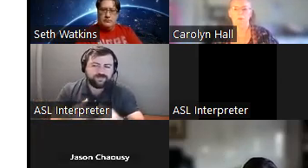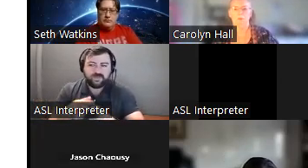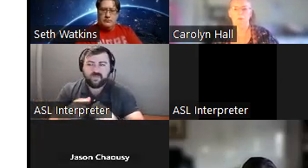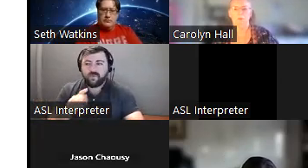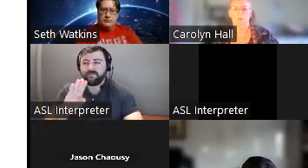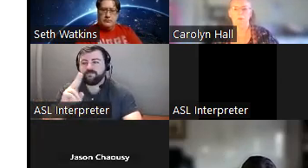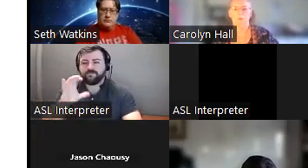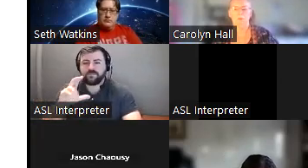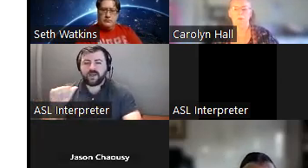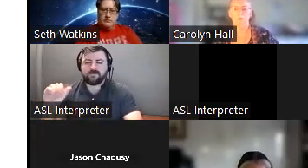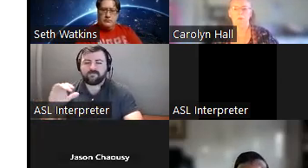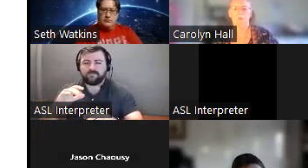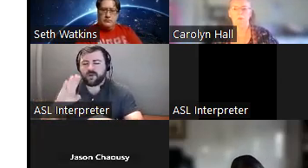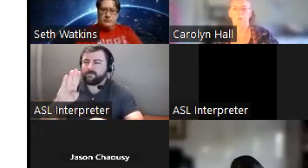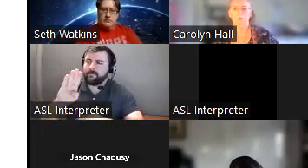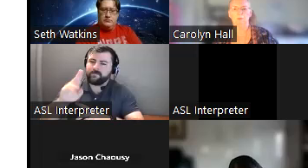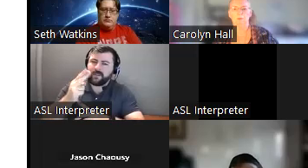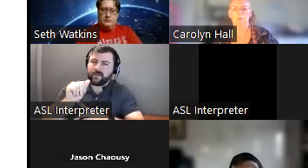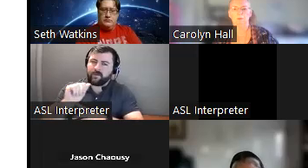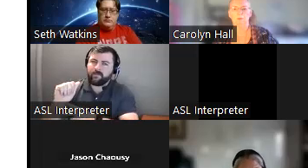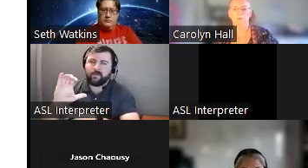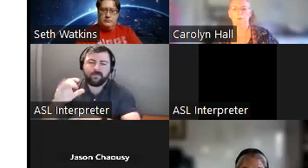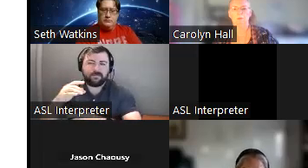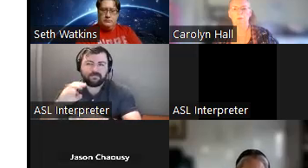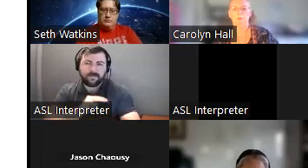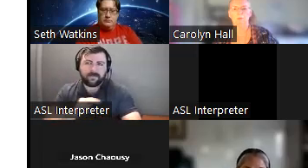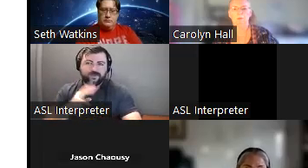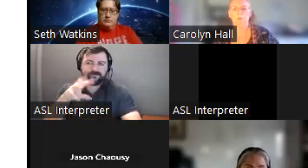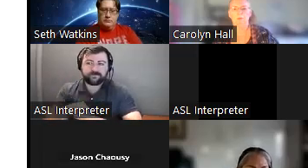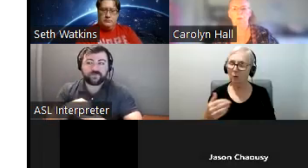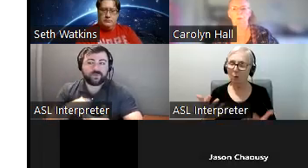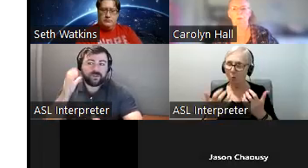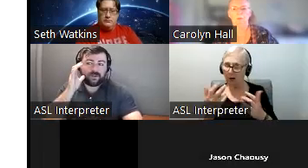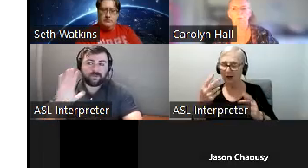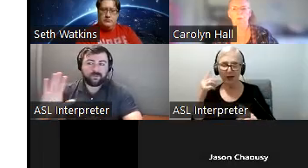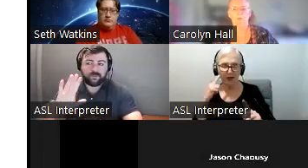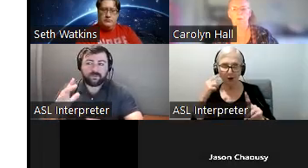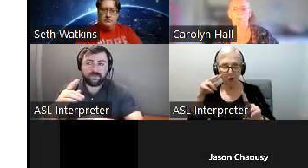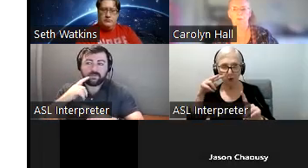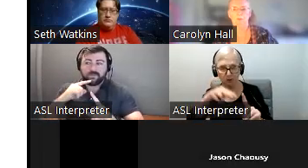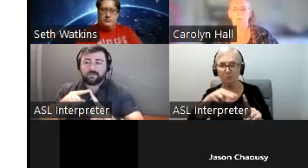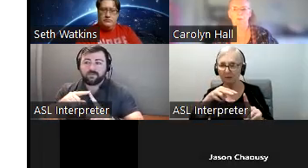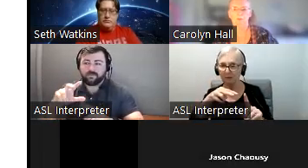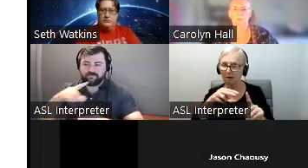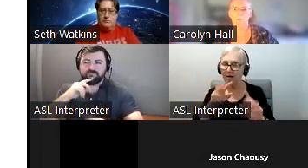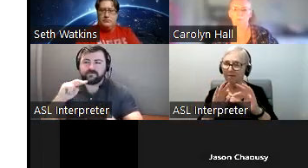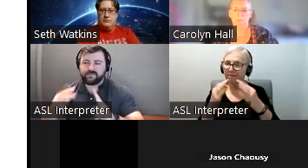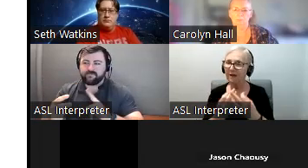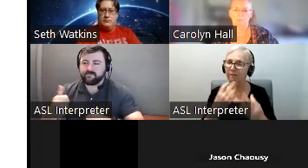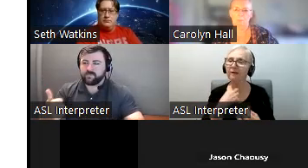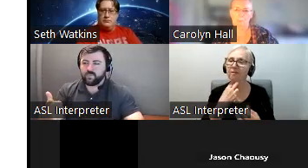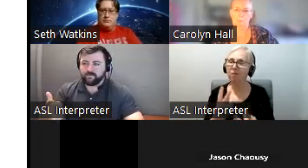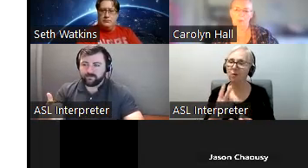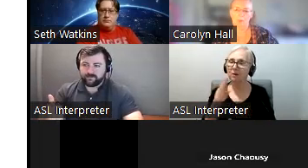members. So would love to hear your perspective and your thoughts on the Family Voice of